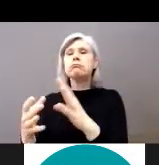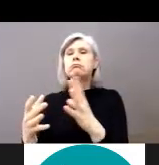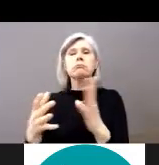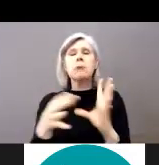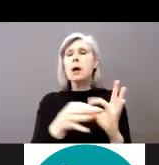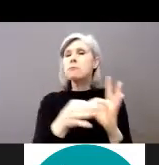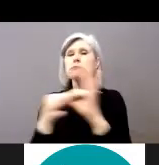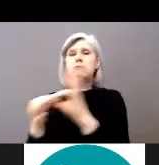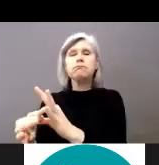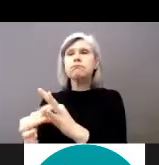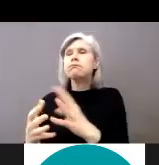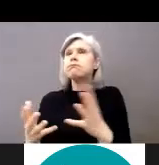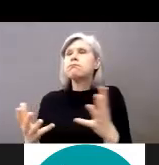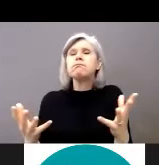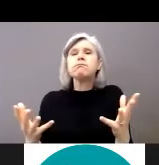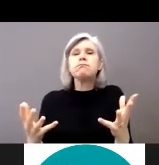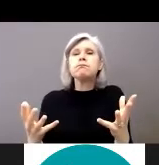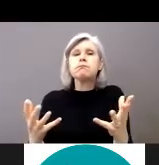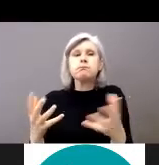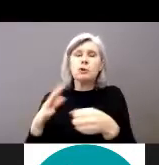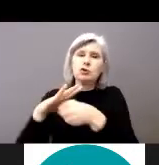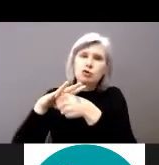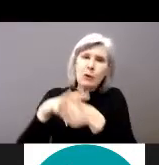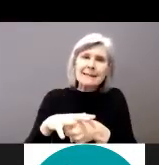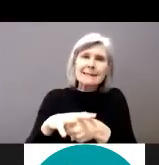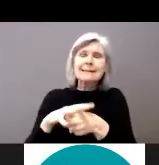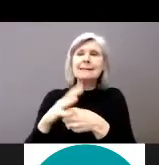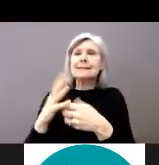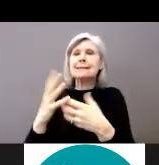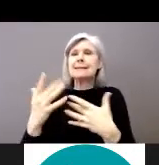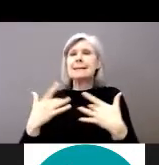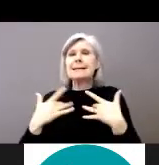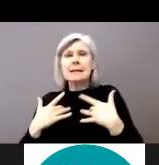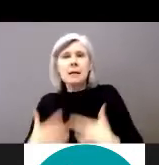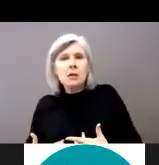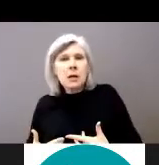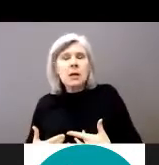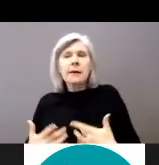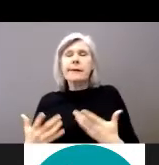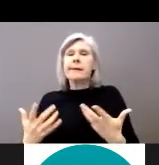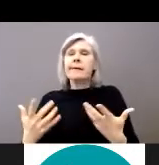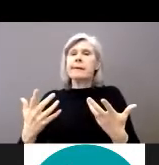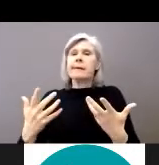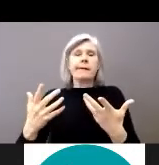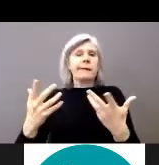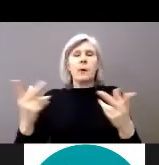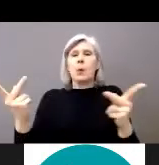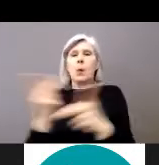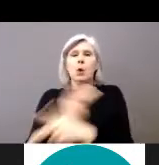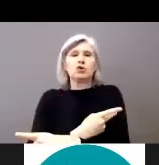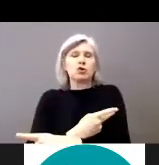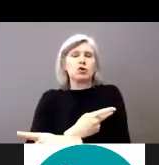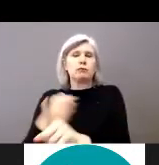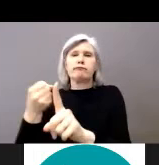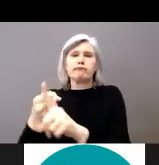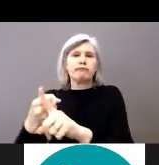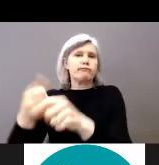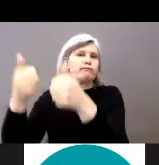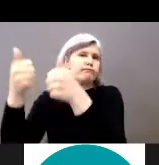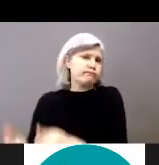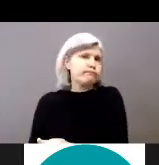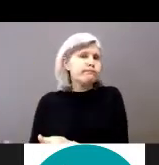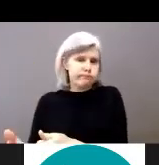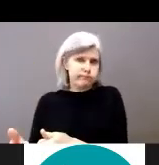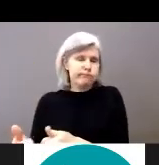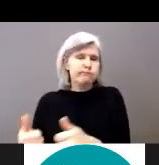it bridges the stressor to anxiety and depression and this cascade, the downward cascade that I'll talk to you